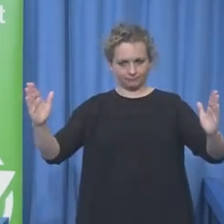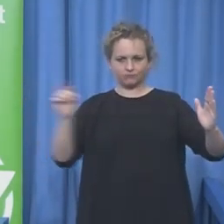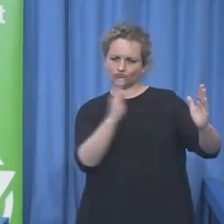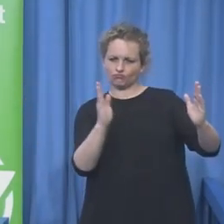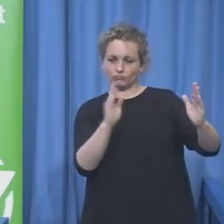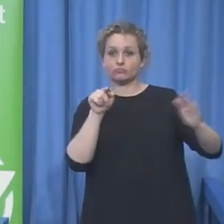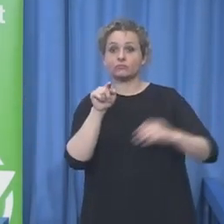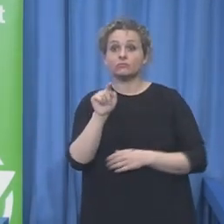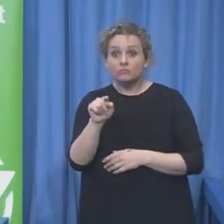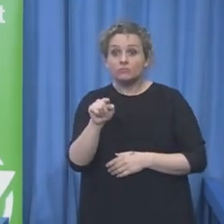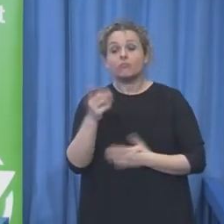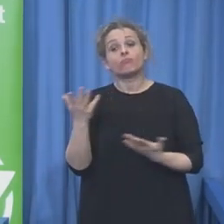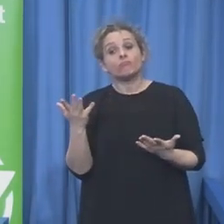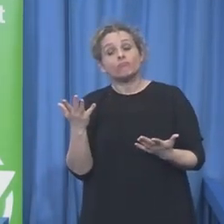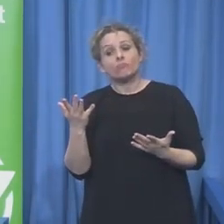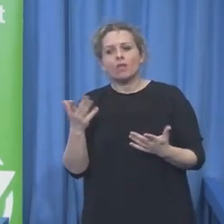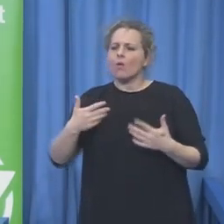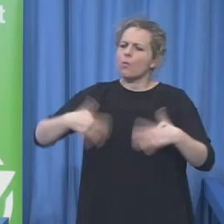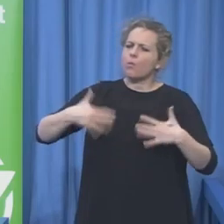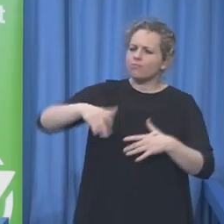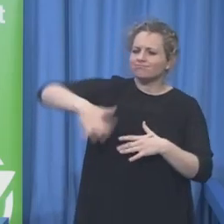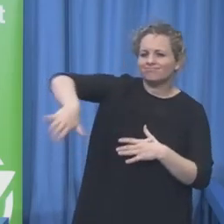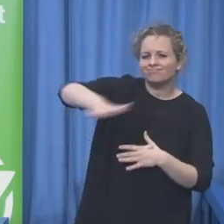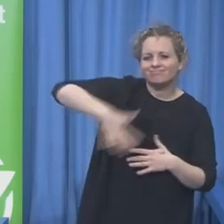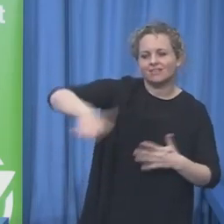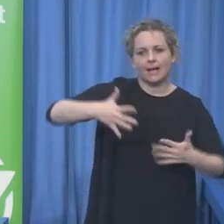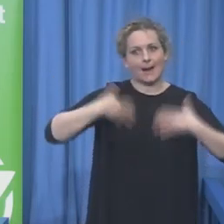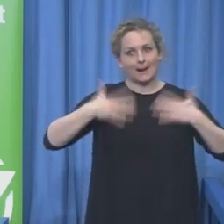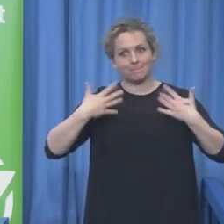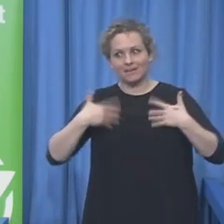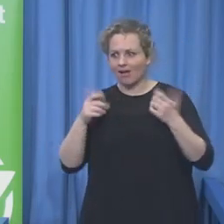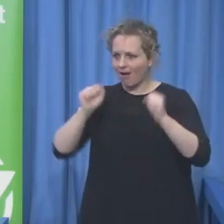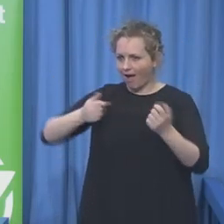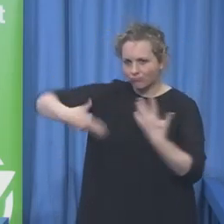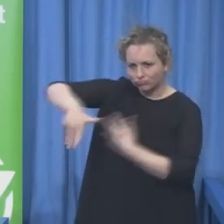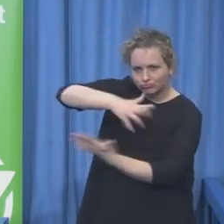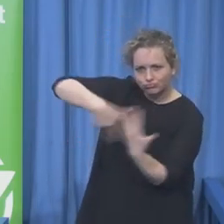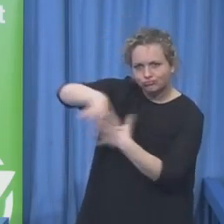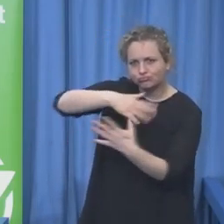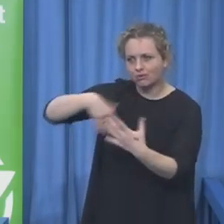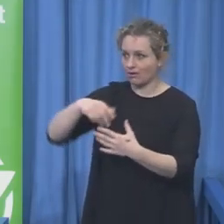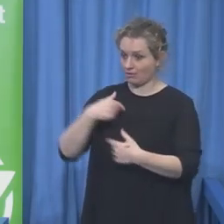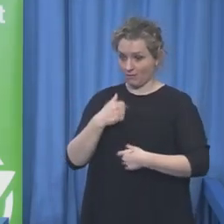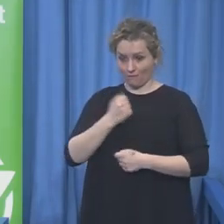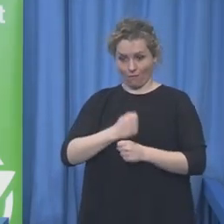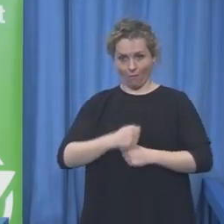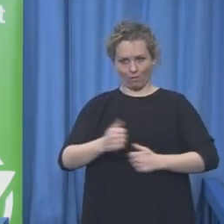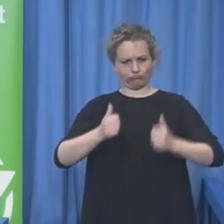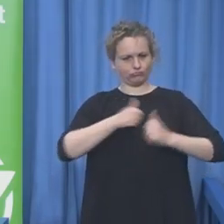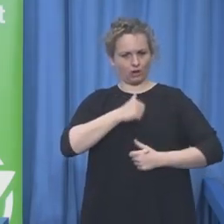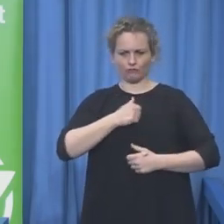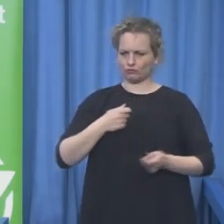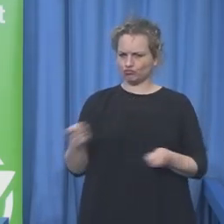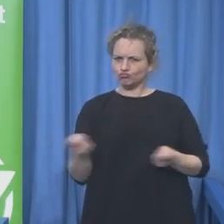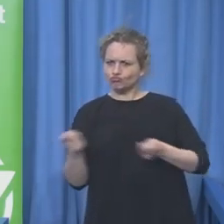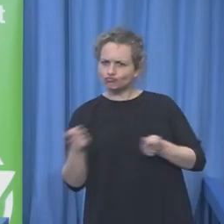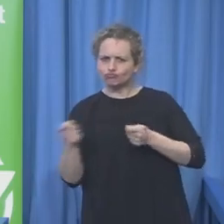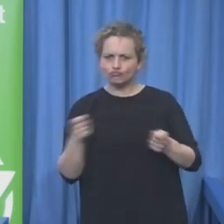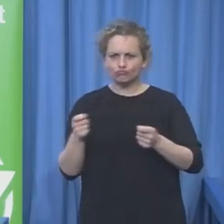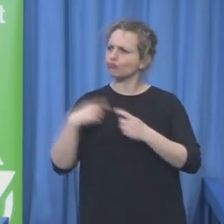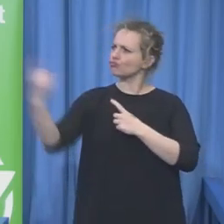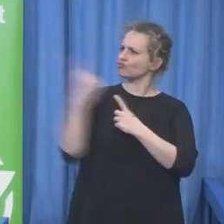asks after him. He's fully integrated into his work. So what's next for Vermont? This is a question that